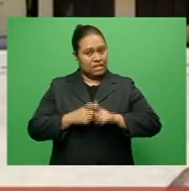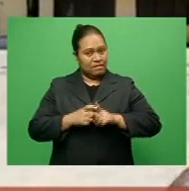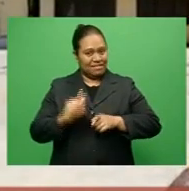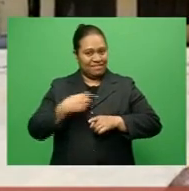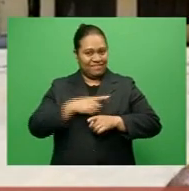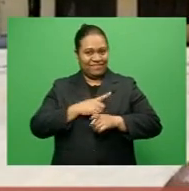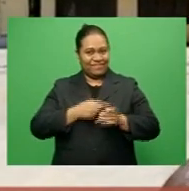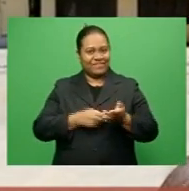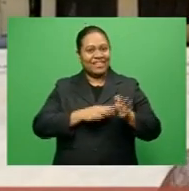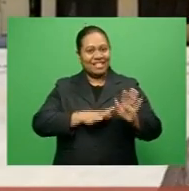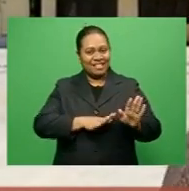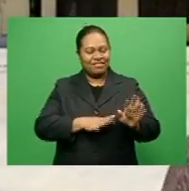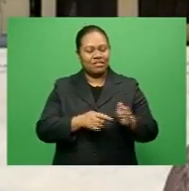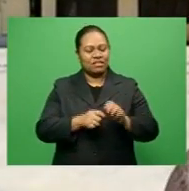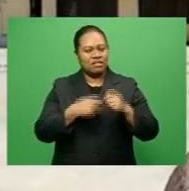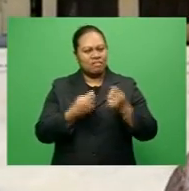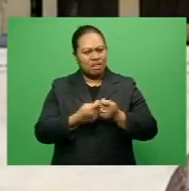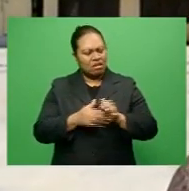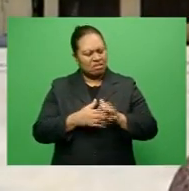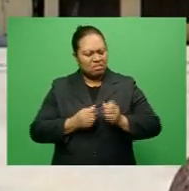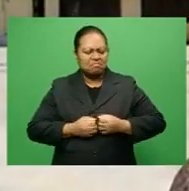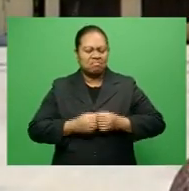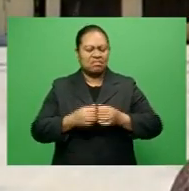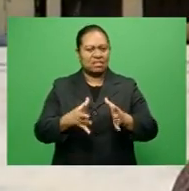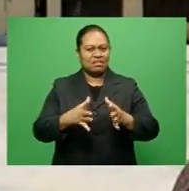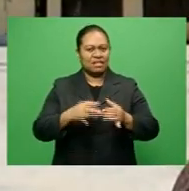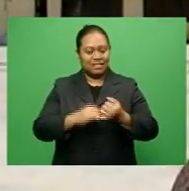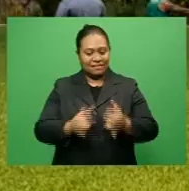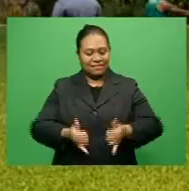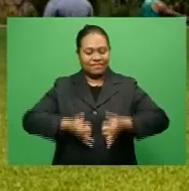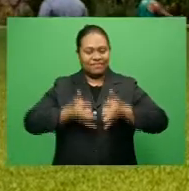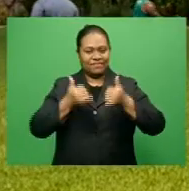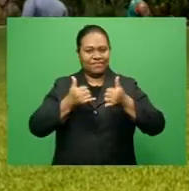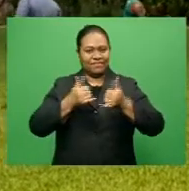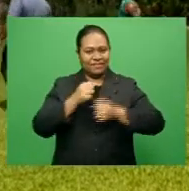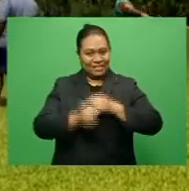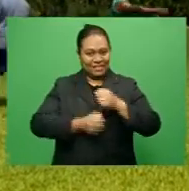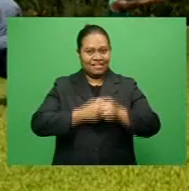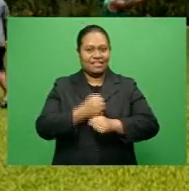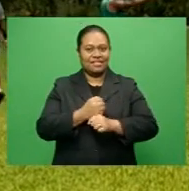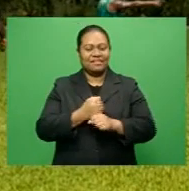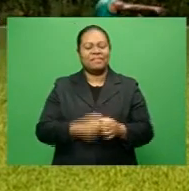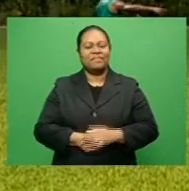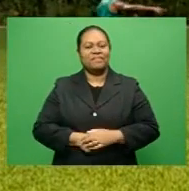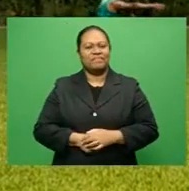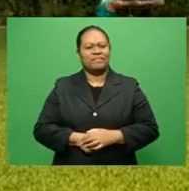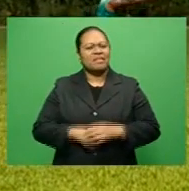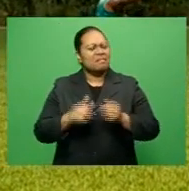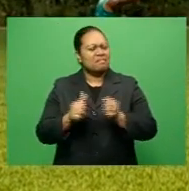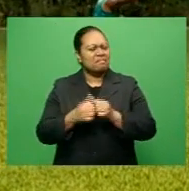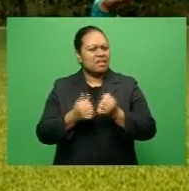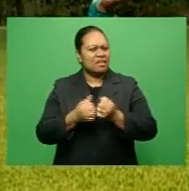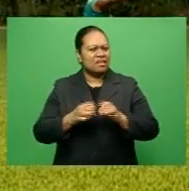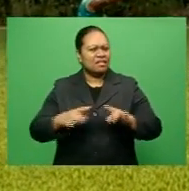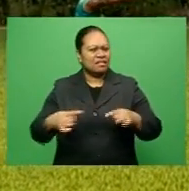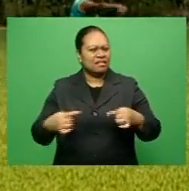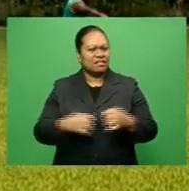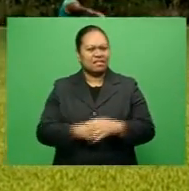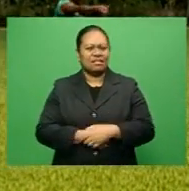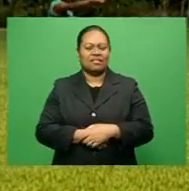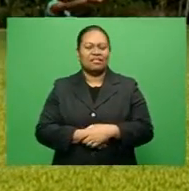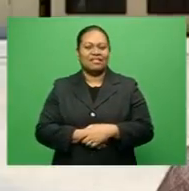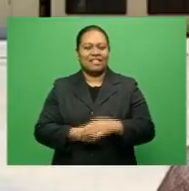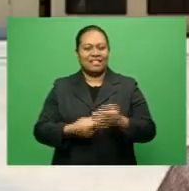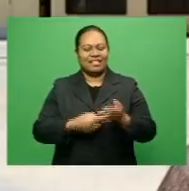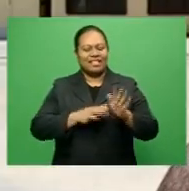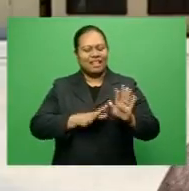level since the beginning of Skipper Cup this season. There's so many things that Thai